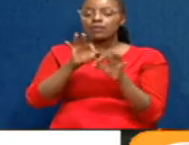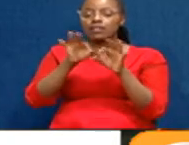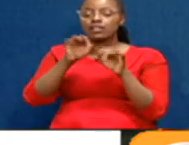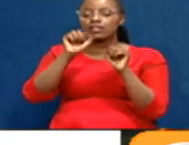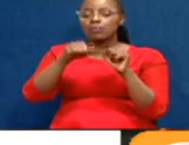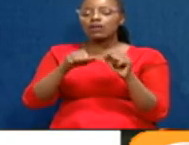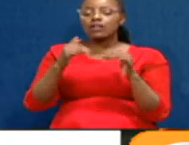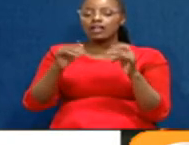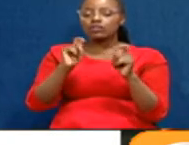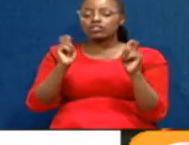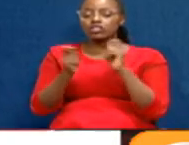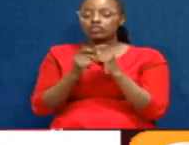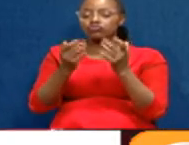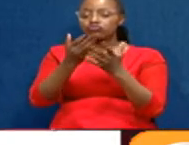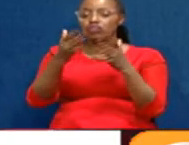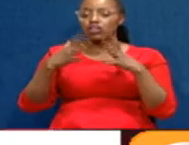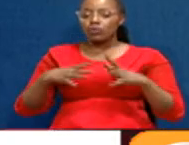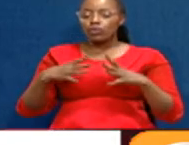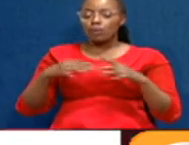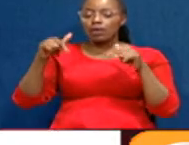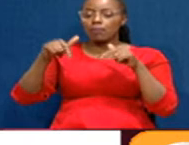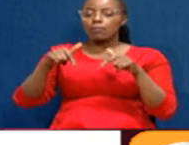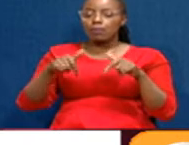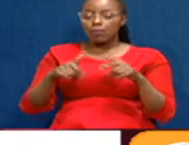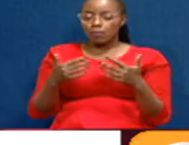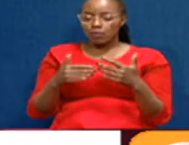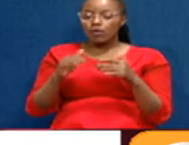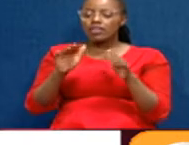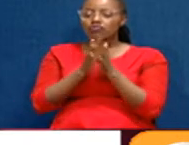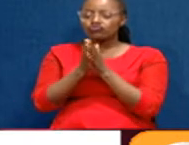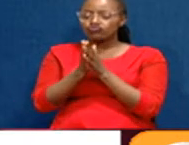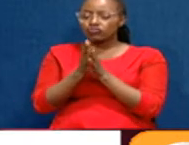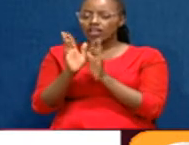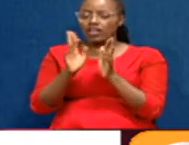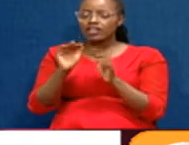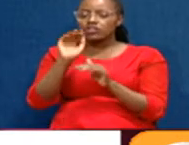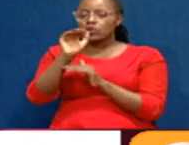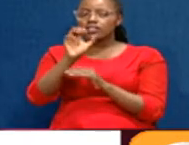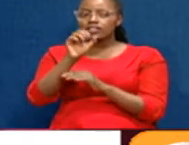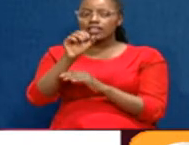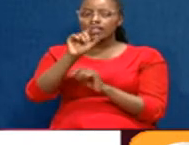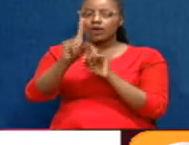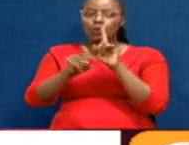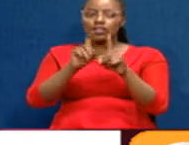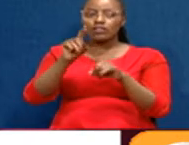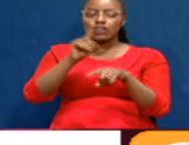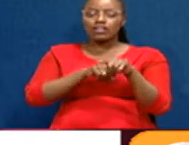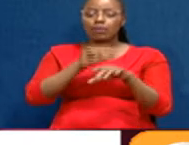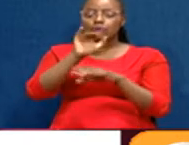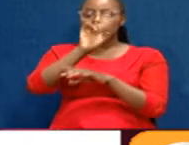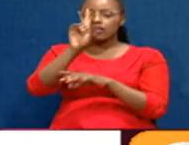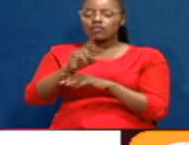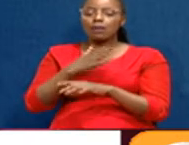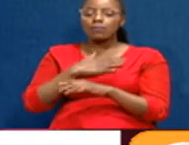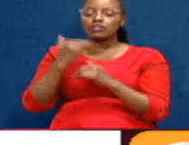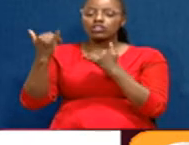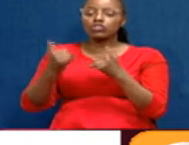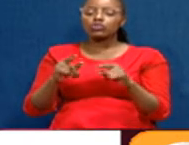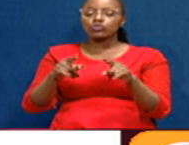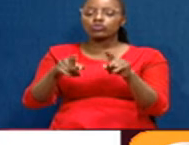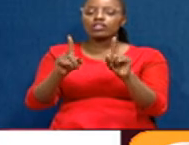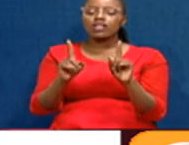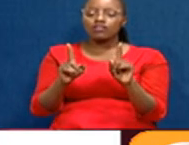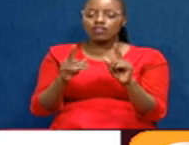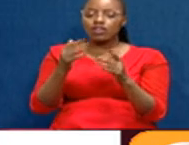insights, let's switch to our audience here, keenly waiting to ask their questions. I don't know where we'll begin. And as you ask your question, please introduce